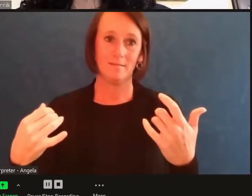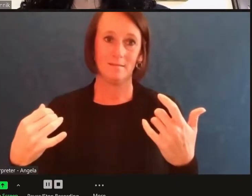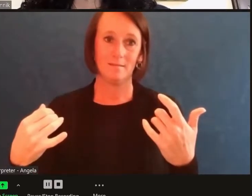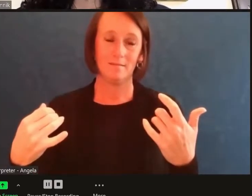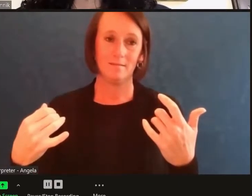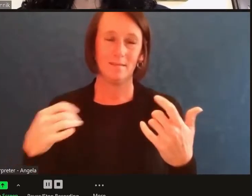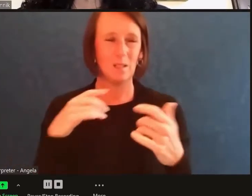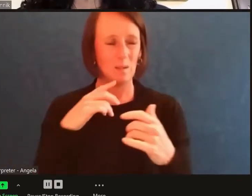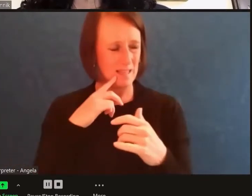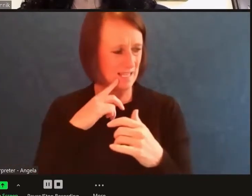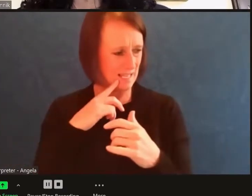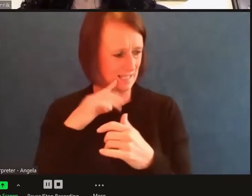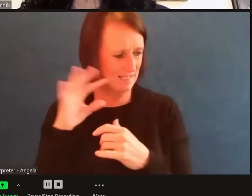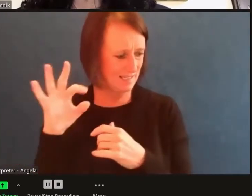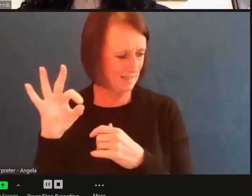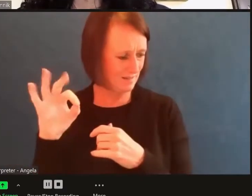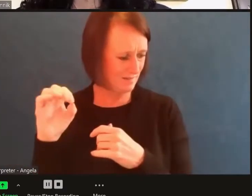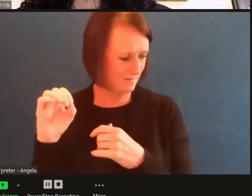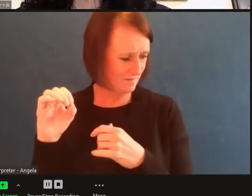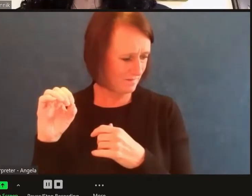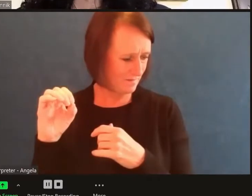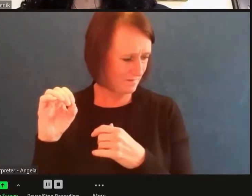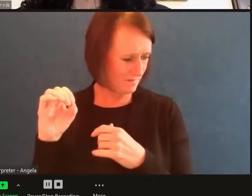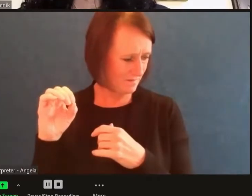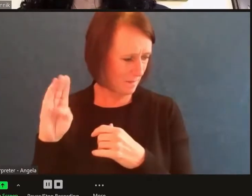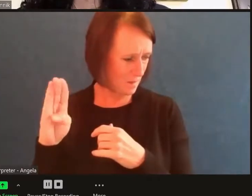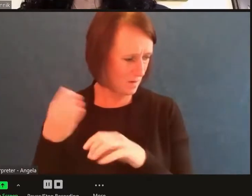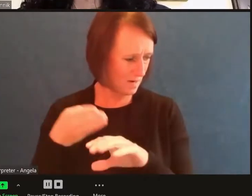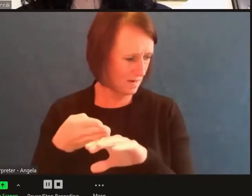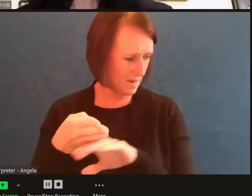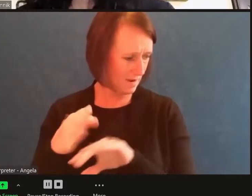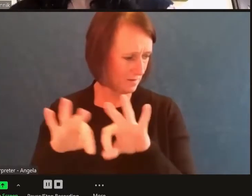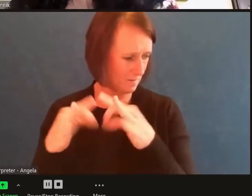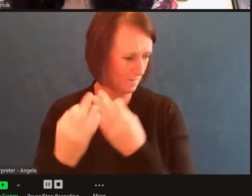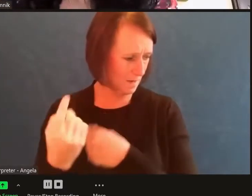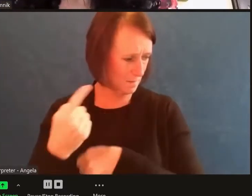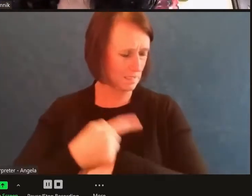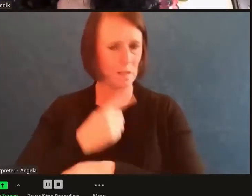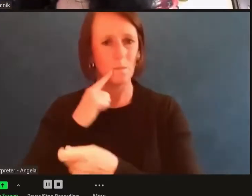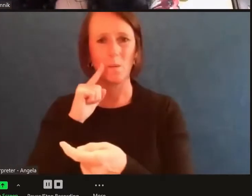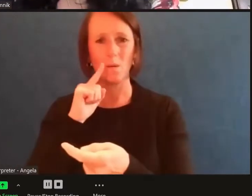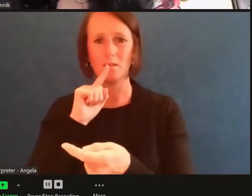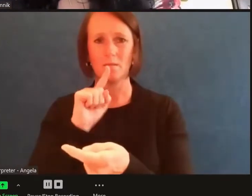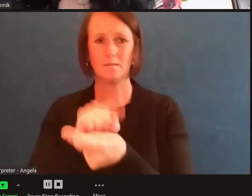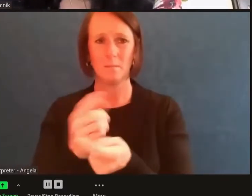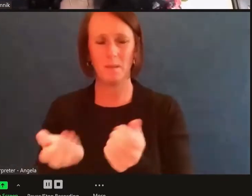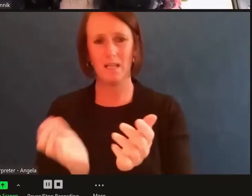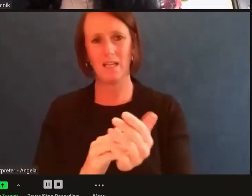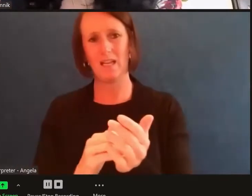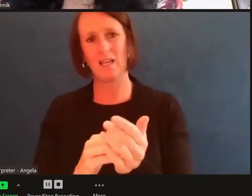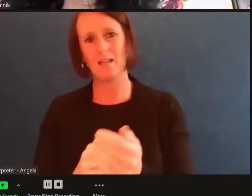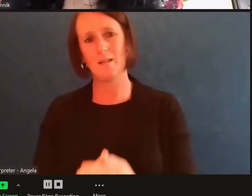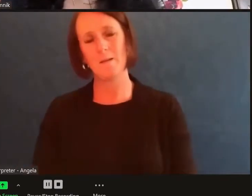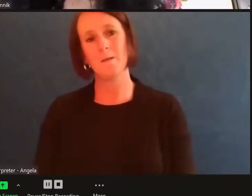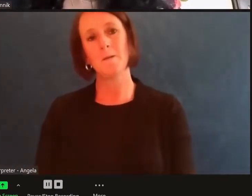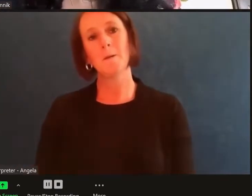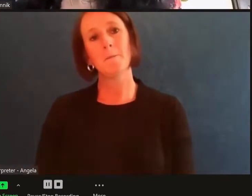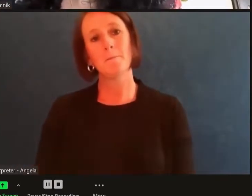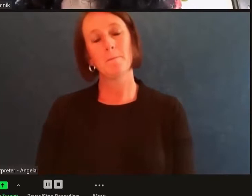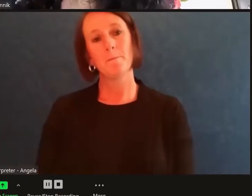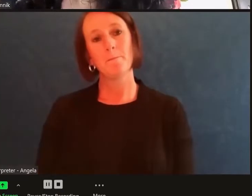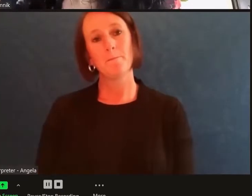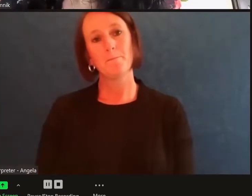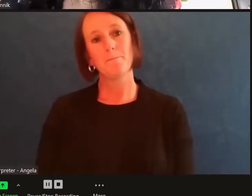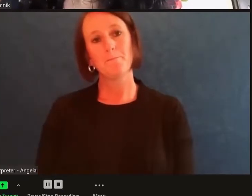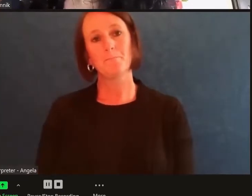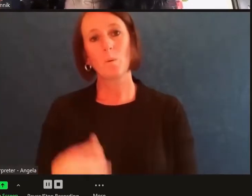Wednesday in February, the third Wednesday, right after the Family Day. So I don't know off the top of my head what day that is. It might be the 15th. It might be the 17th. We're going to